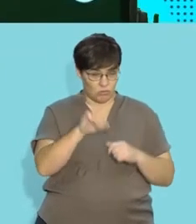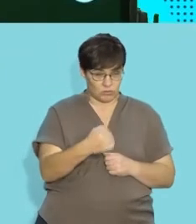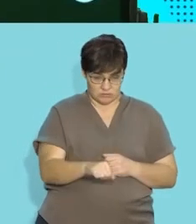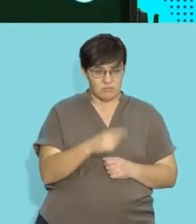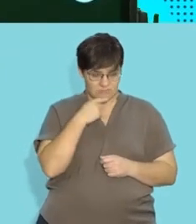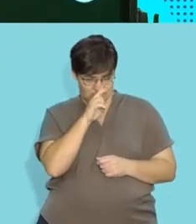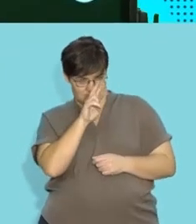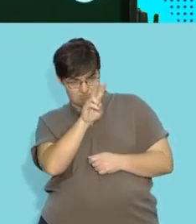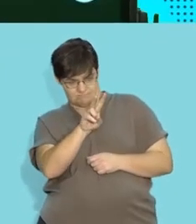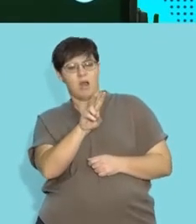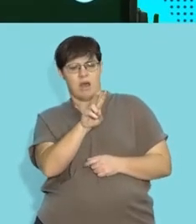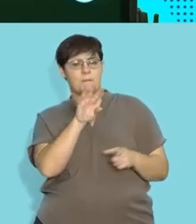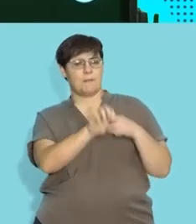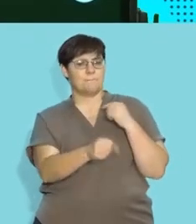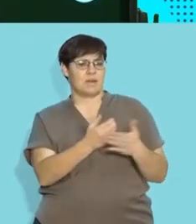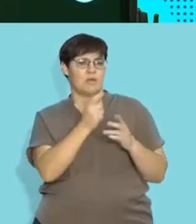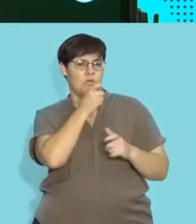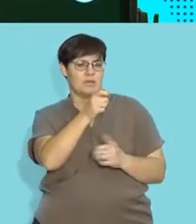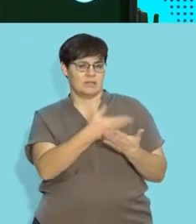can.